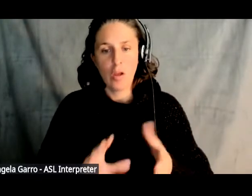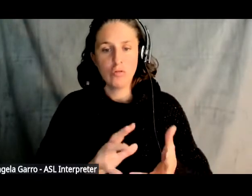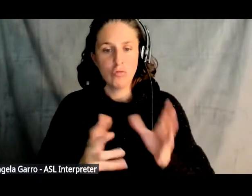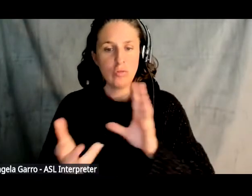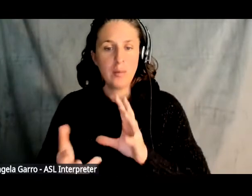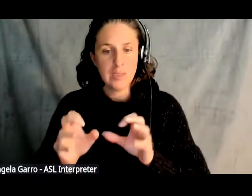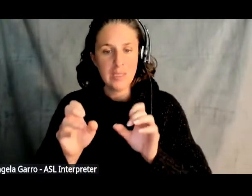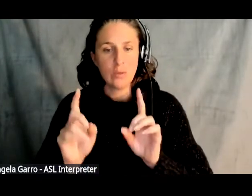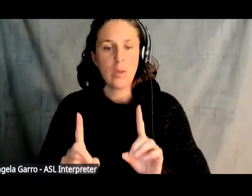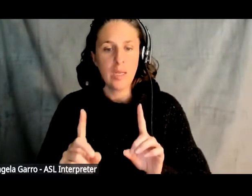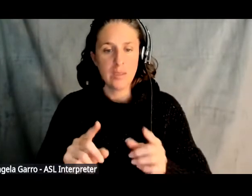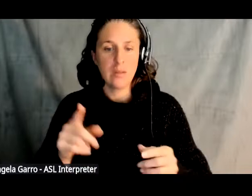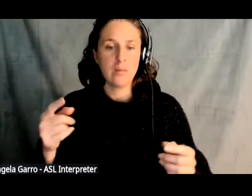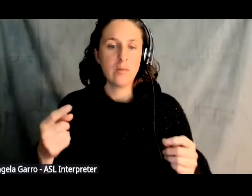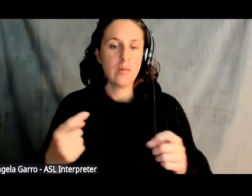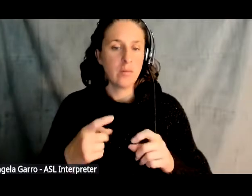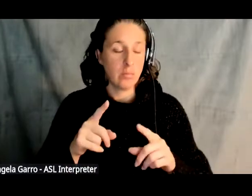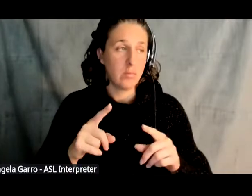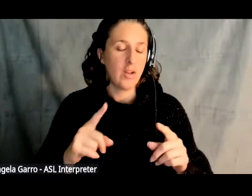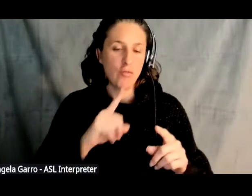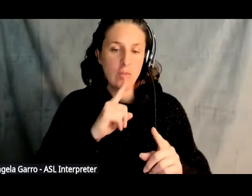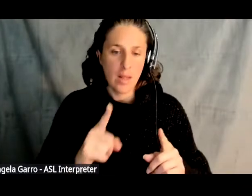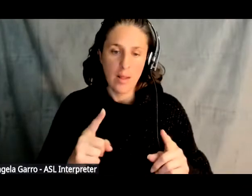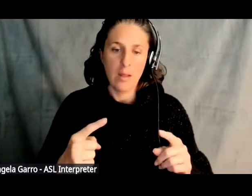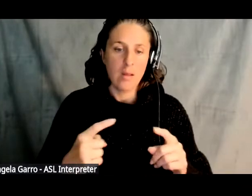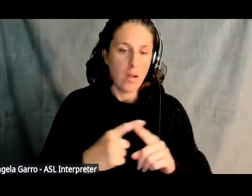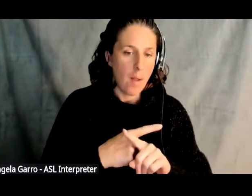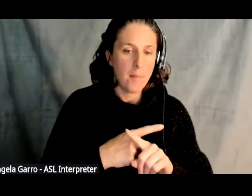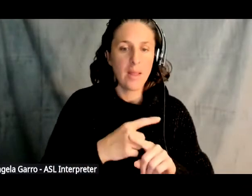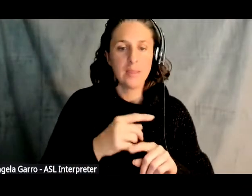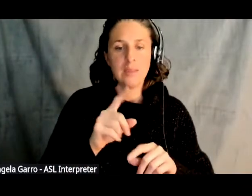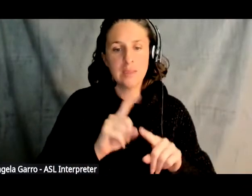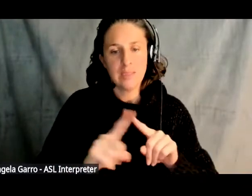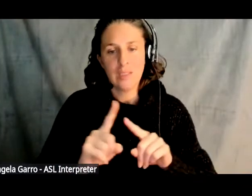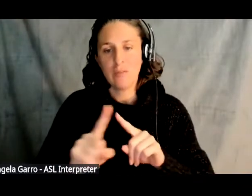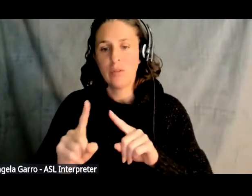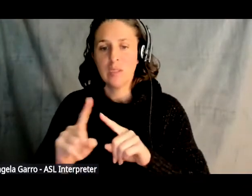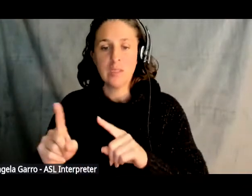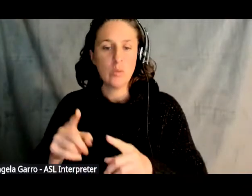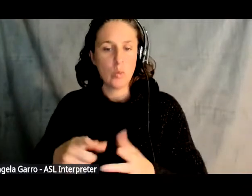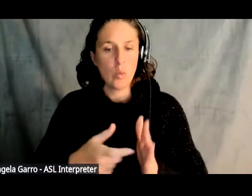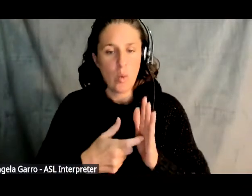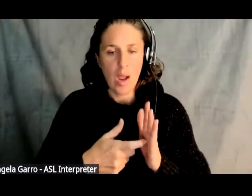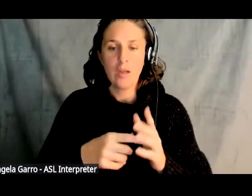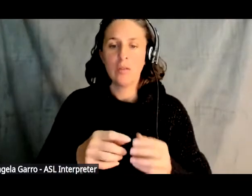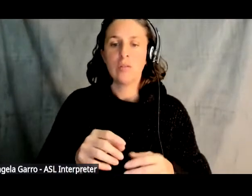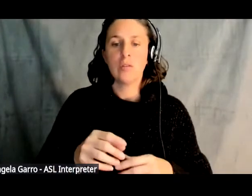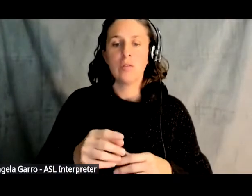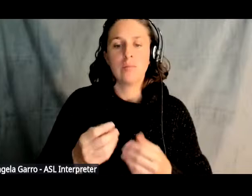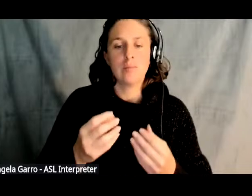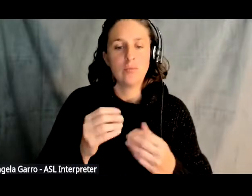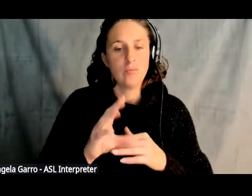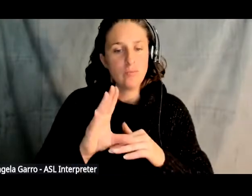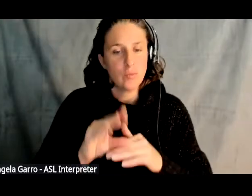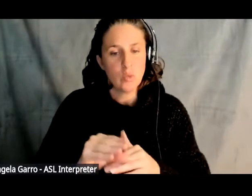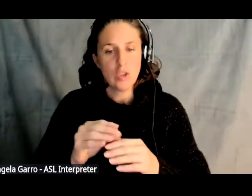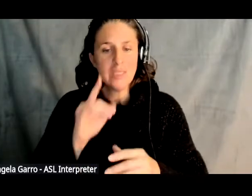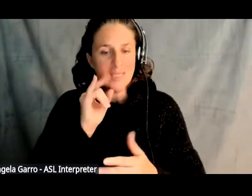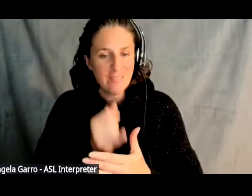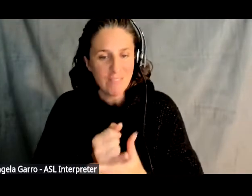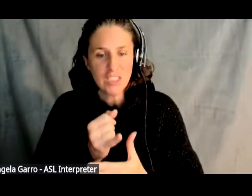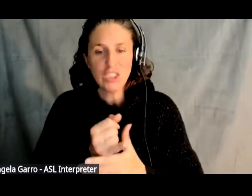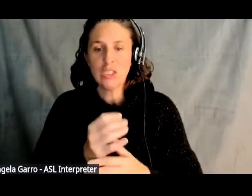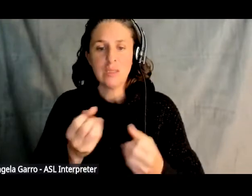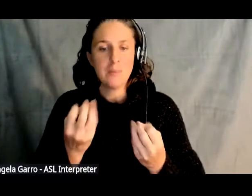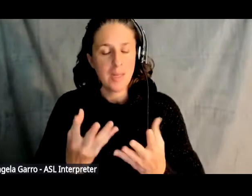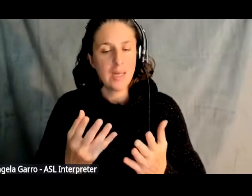and being in survival mode. They require harm reduction interventions, particularly to our victims of exploitation,